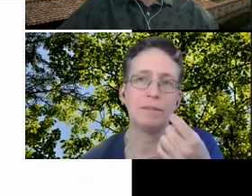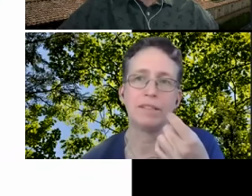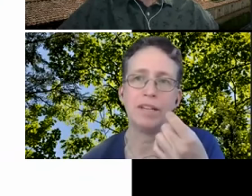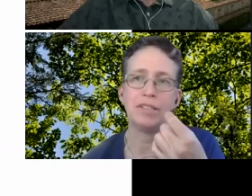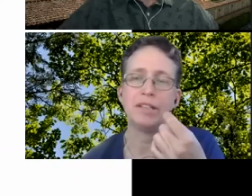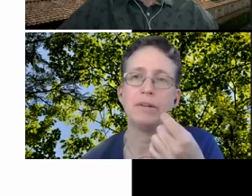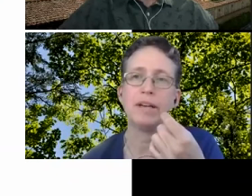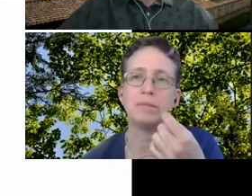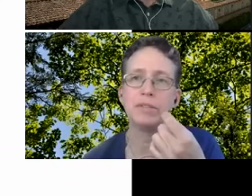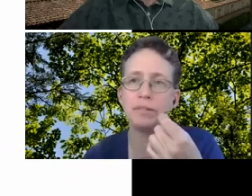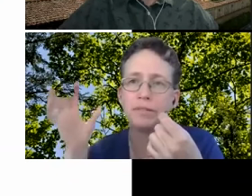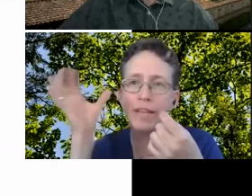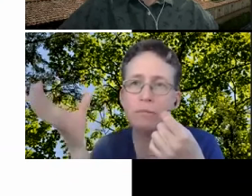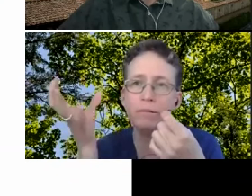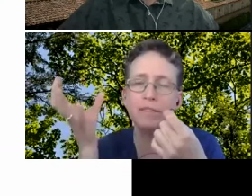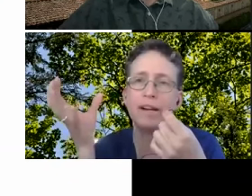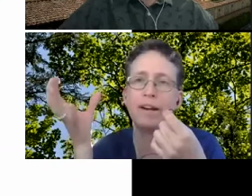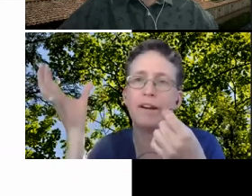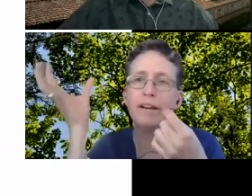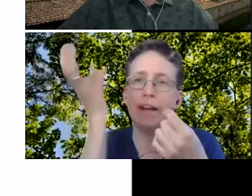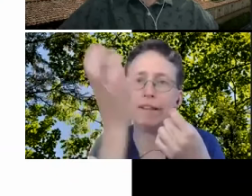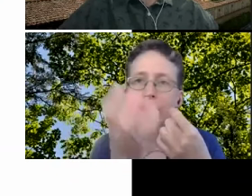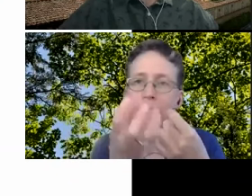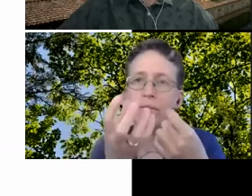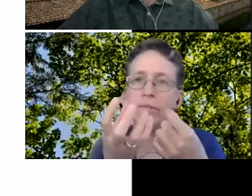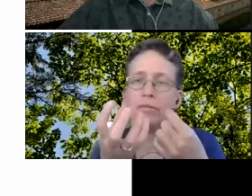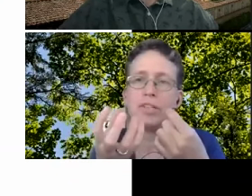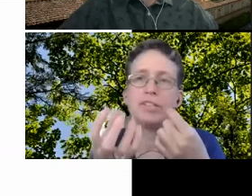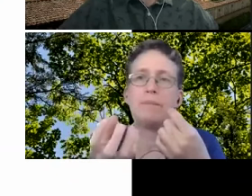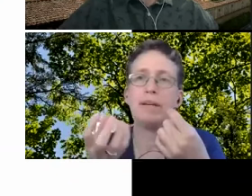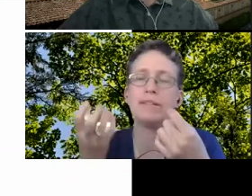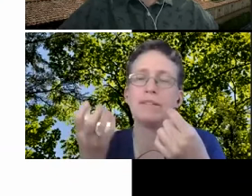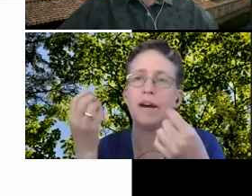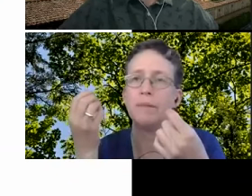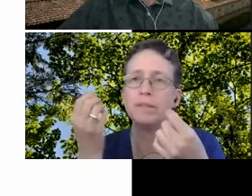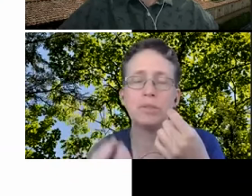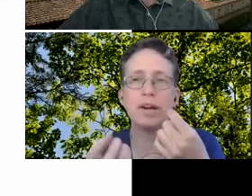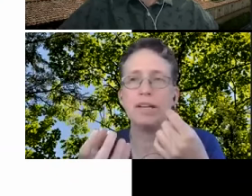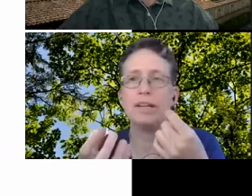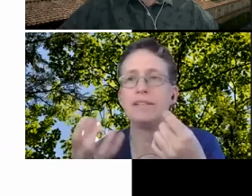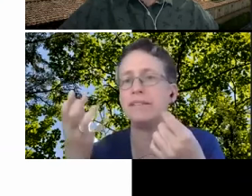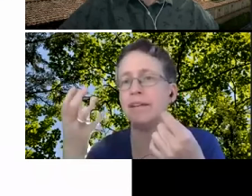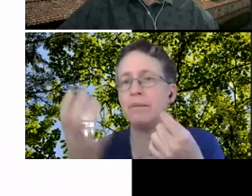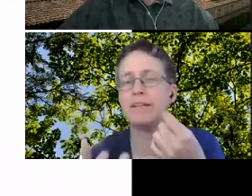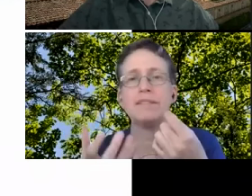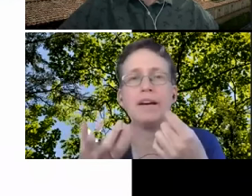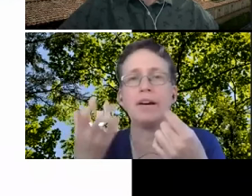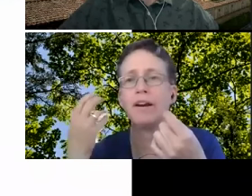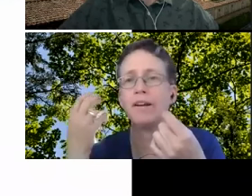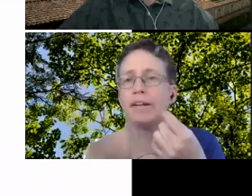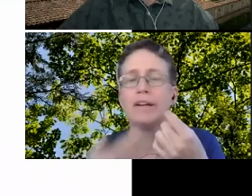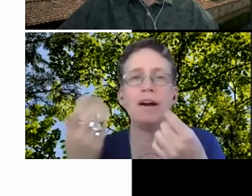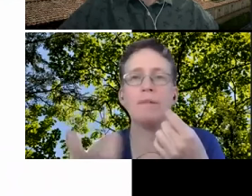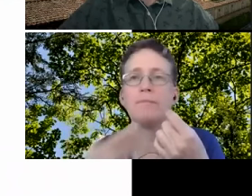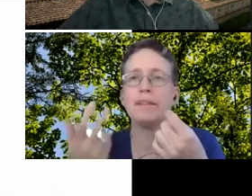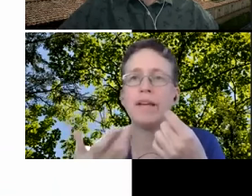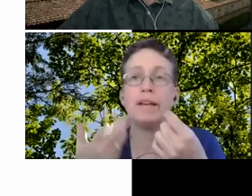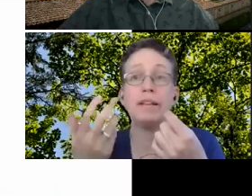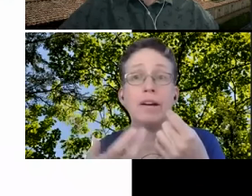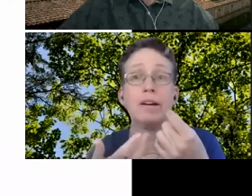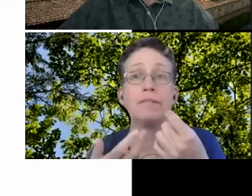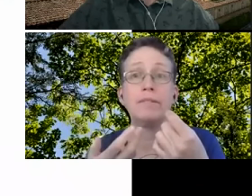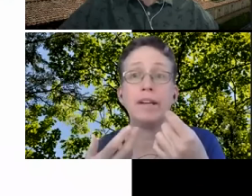of domestication, as we sort of take what was there and then reshape it to suit our needs in ways that are